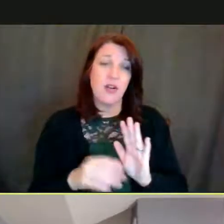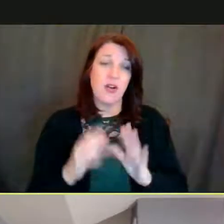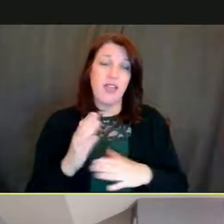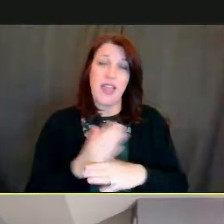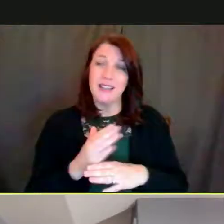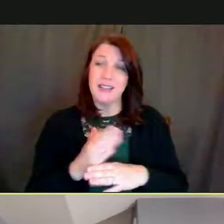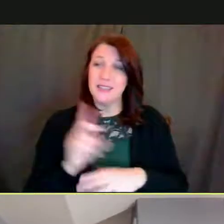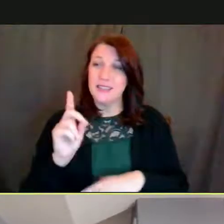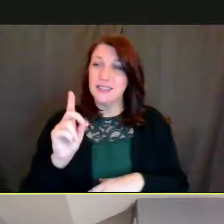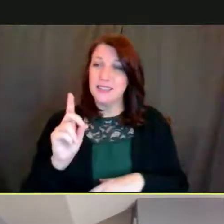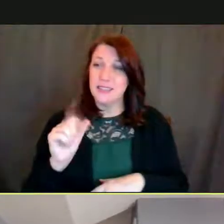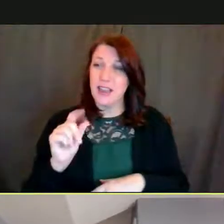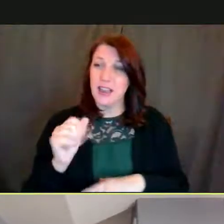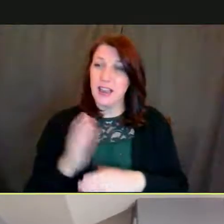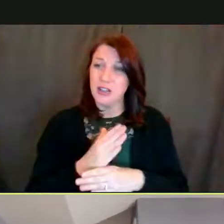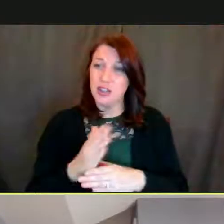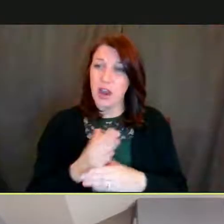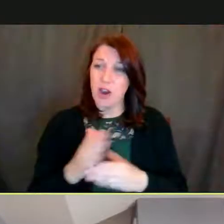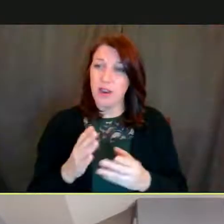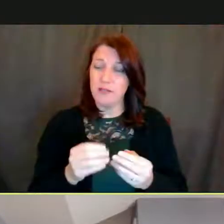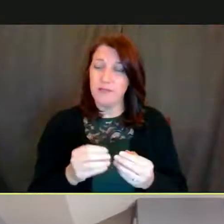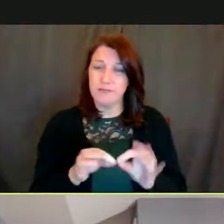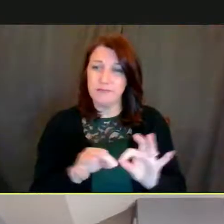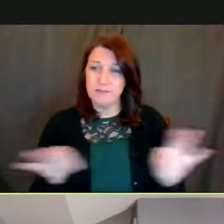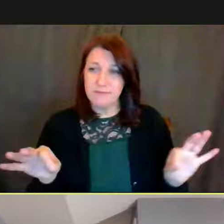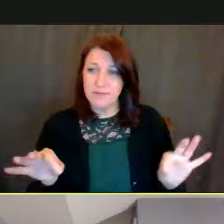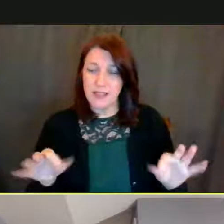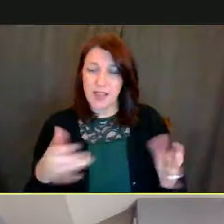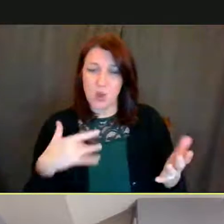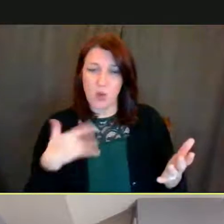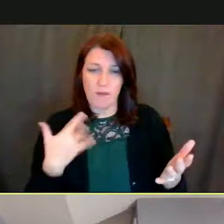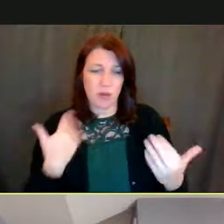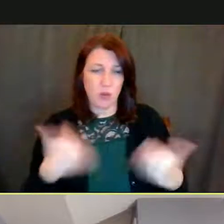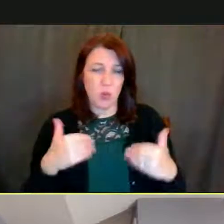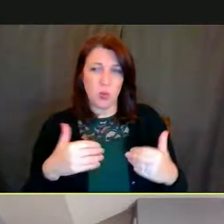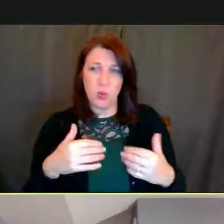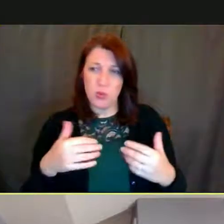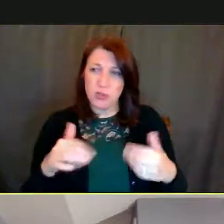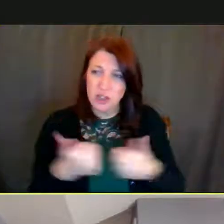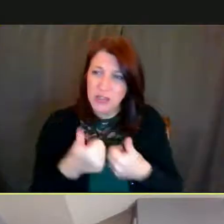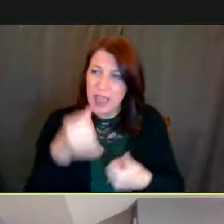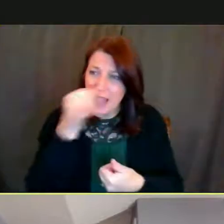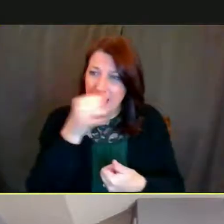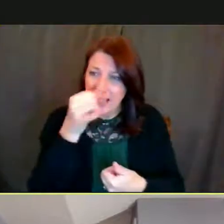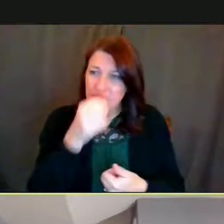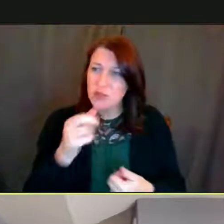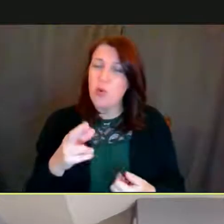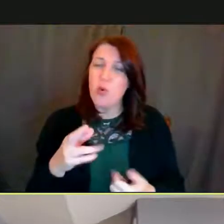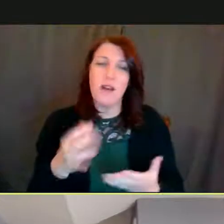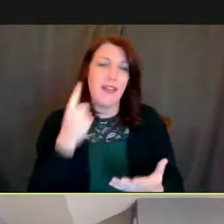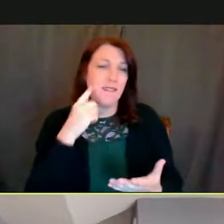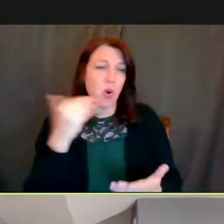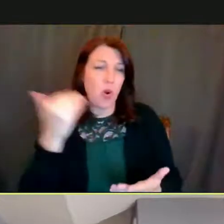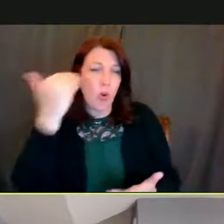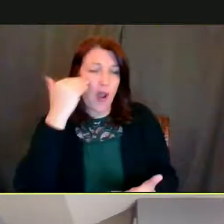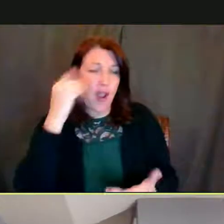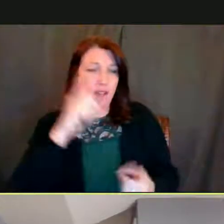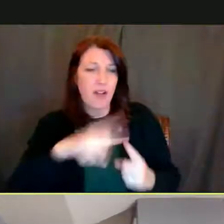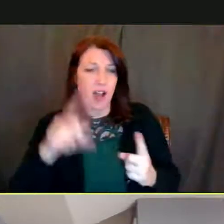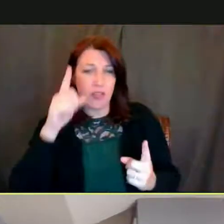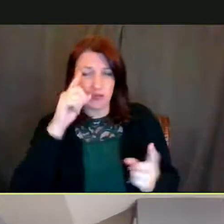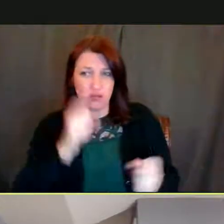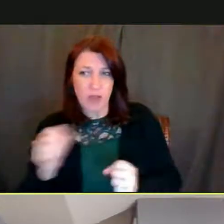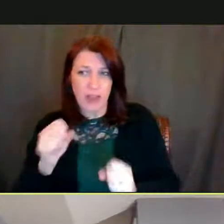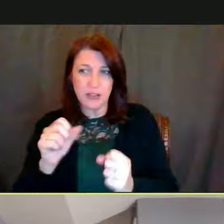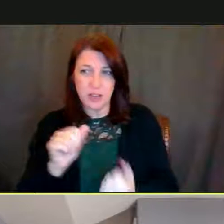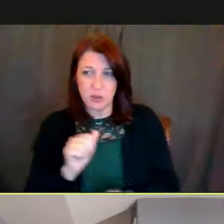at NIH that you find to be sort of especially administratively challenging, and whether you're aware of sort of strategies to help address